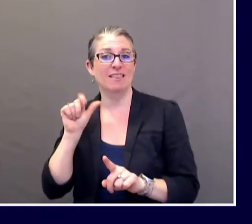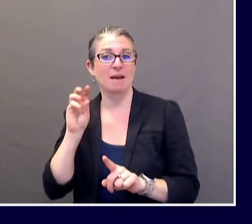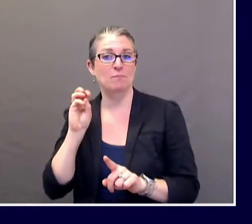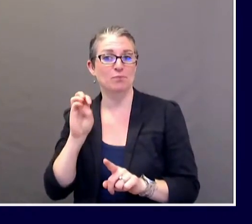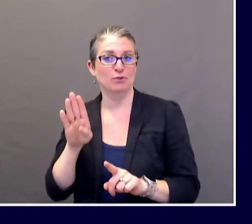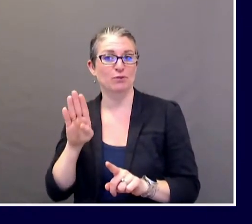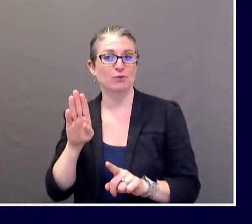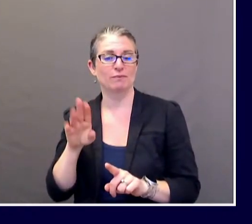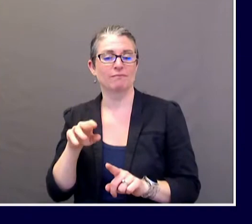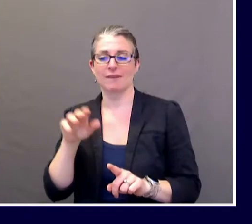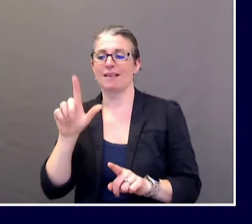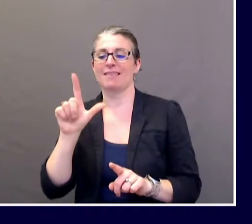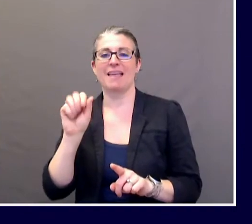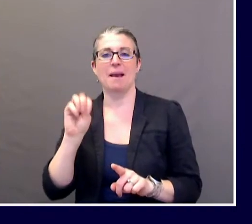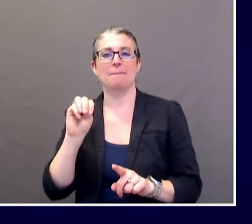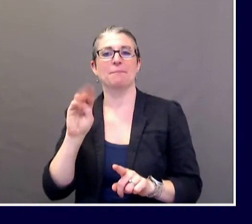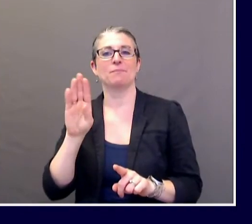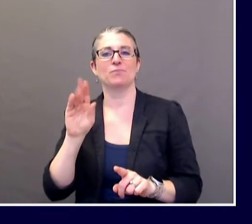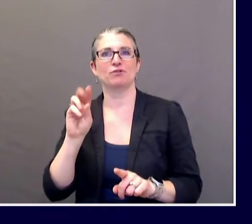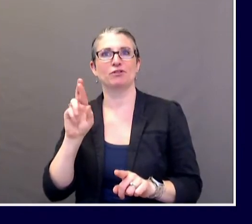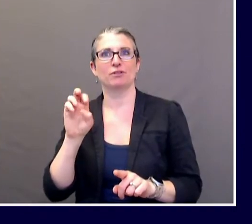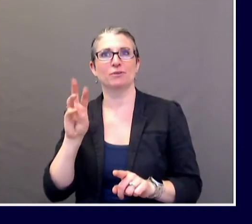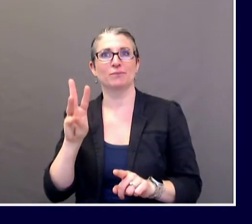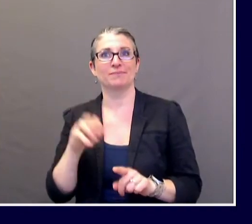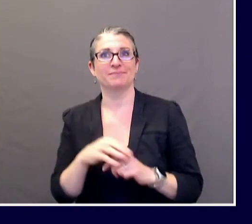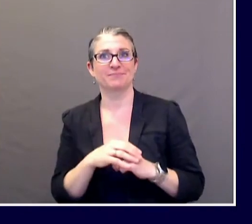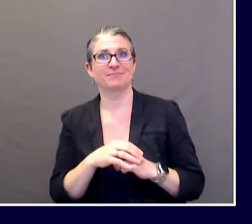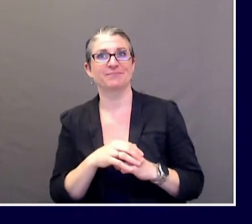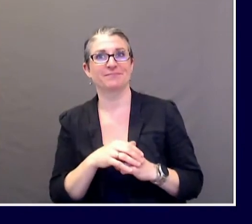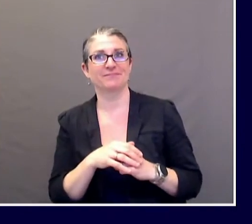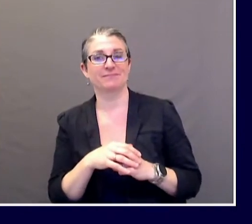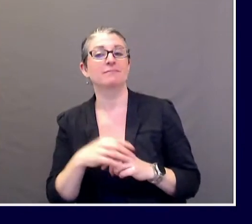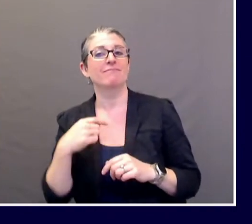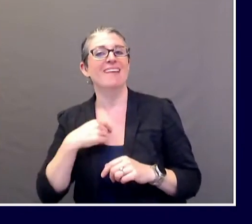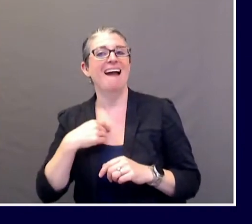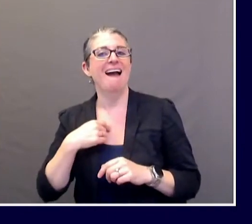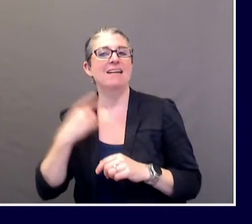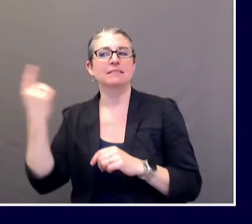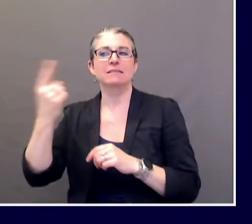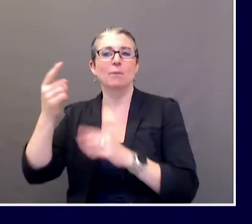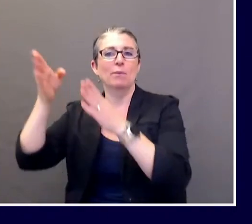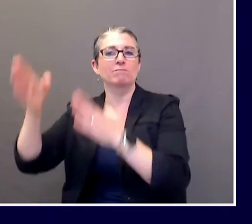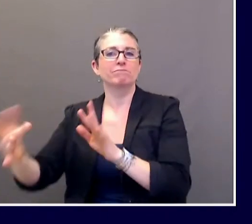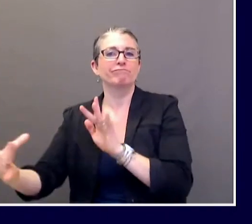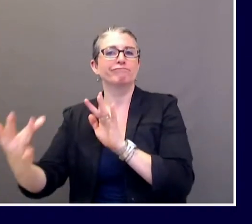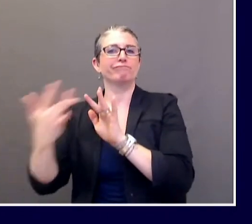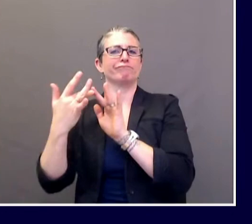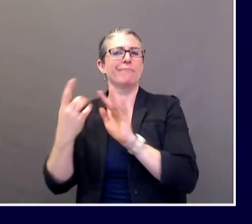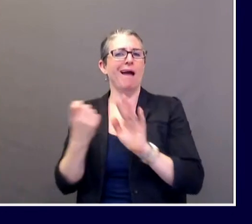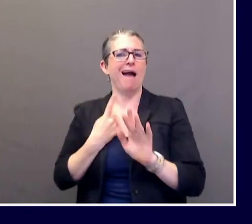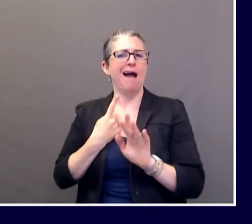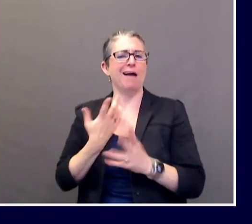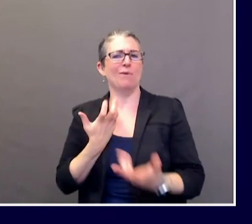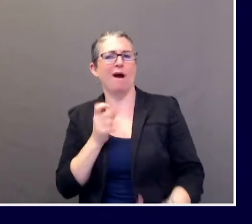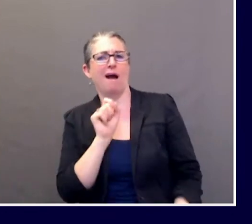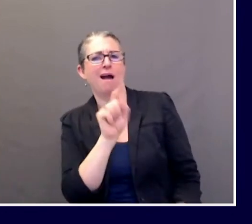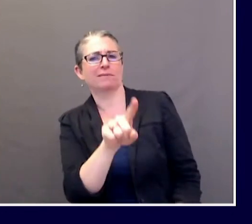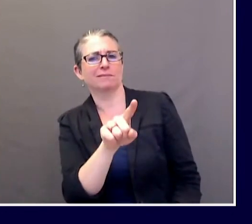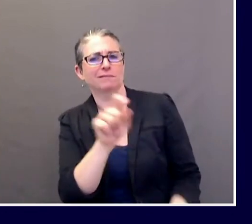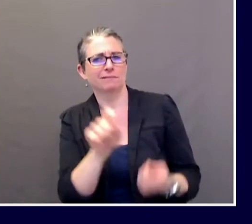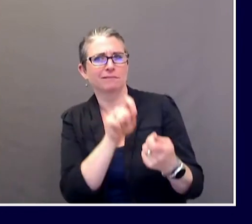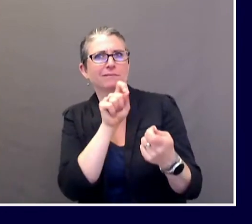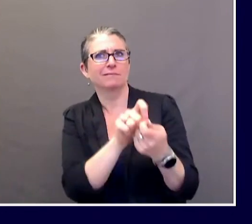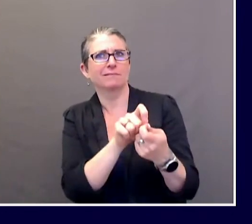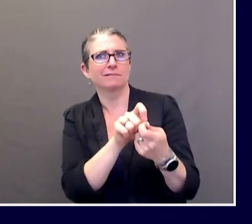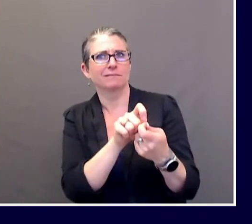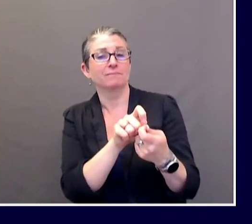discussing. A listener got in touch with us who said that they work in a indoor workplace where everyone's